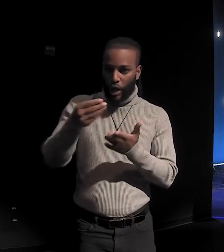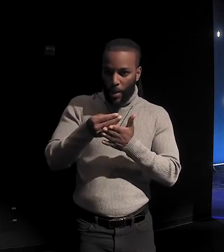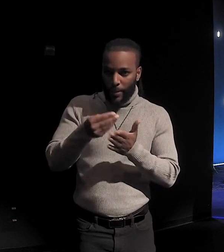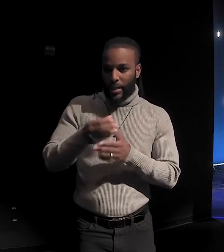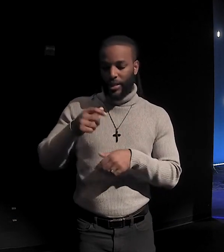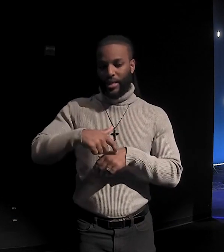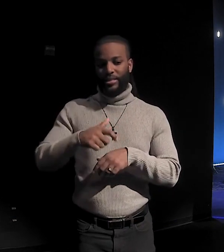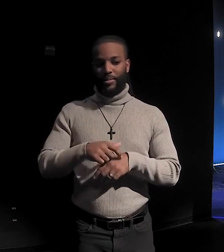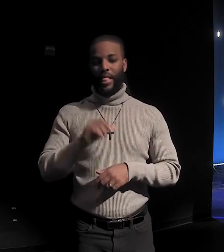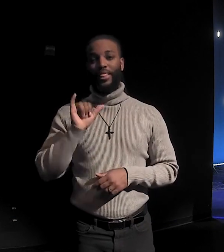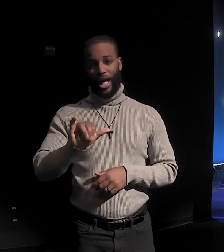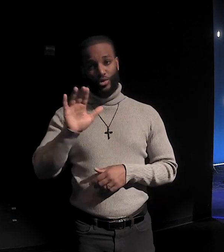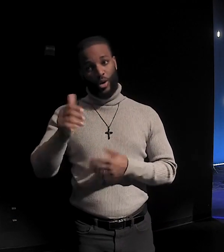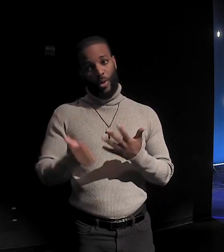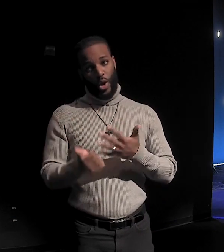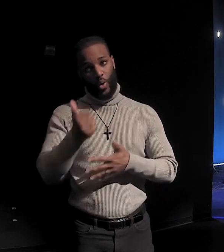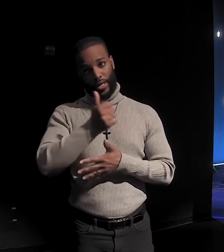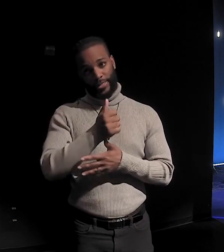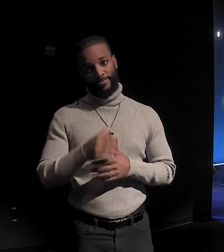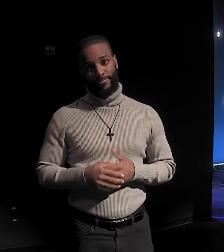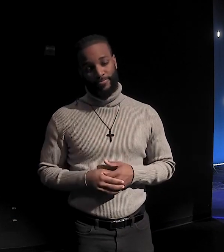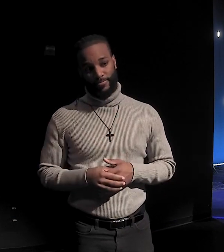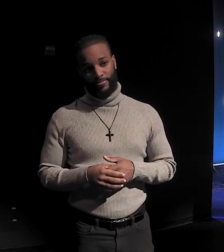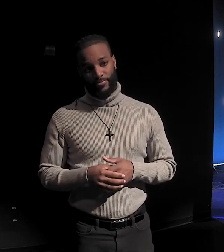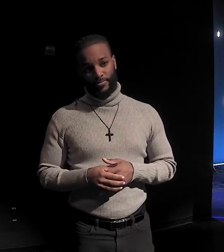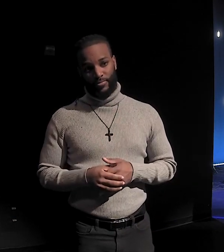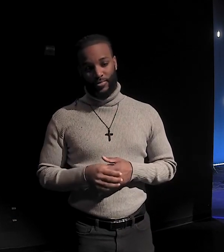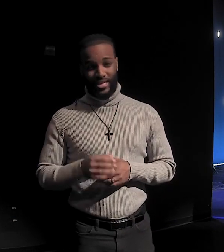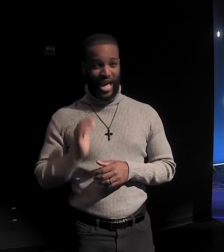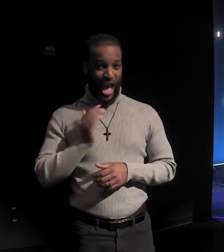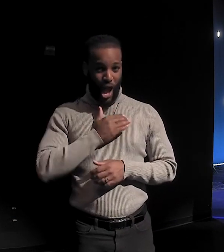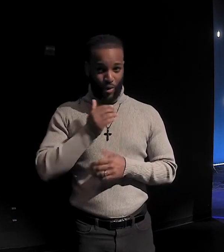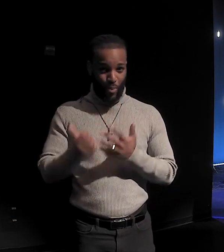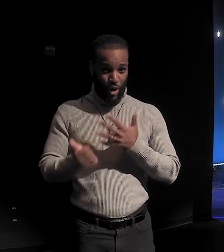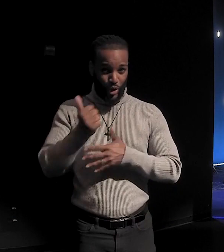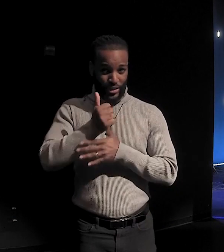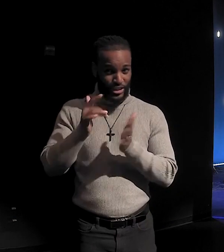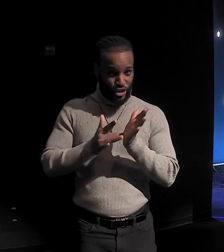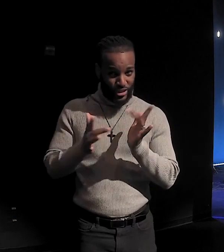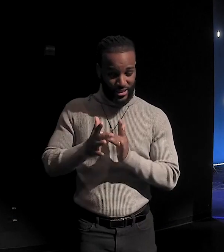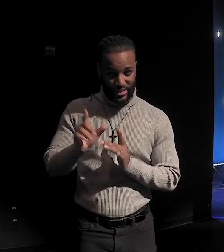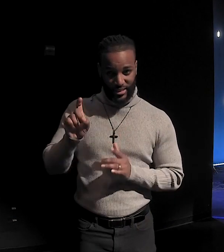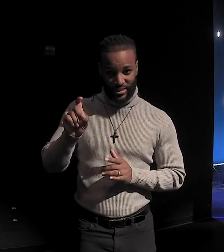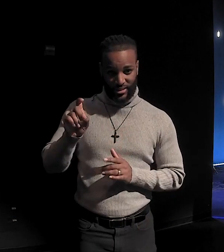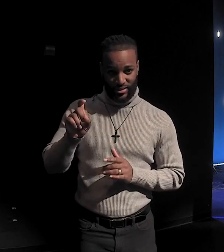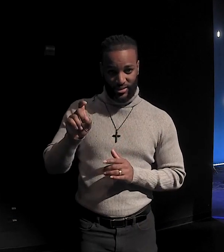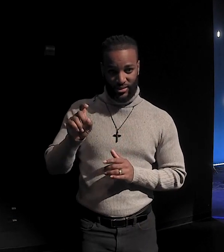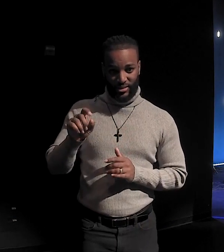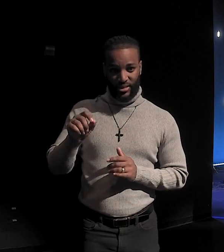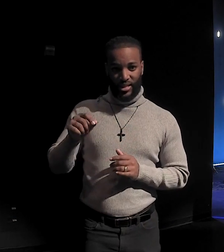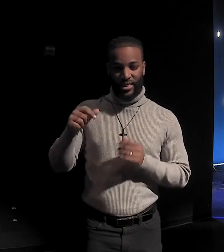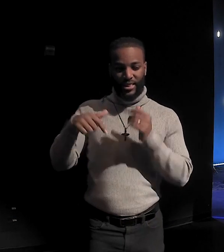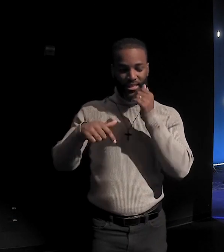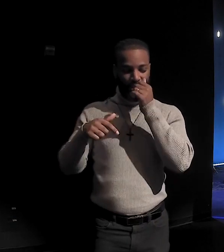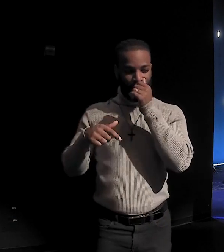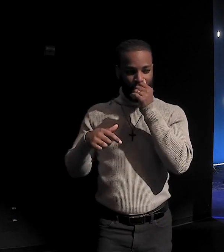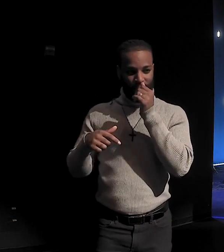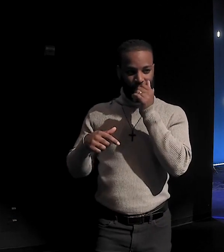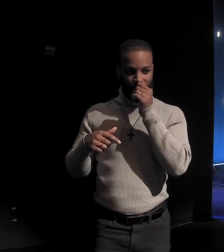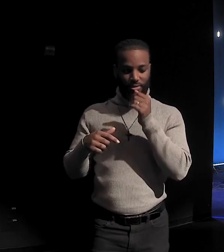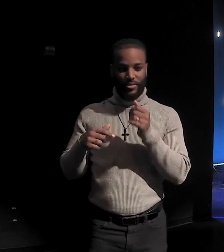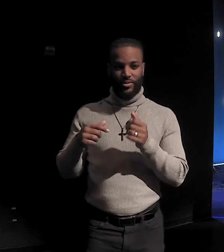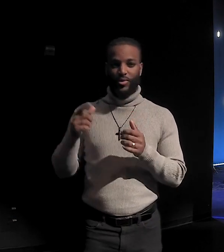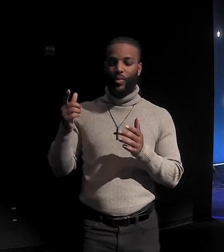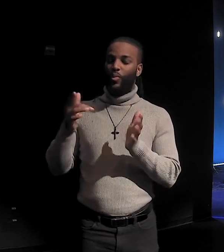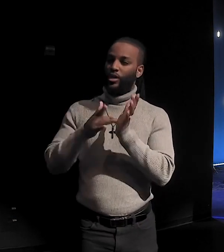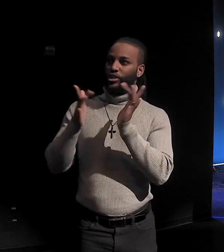time, and you go, that's what your priority is. Is our priority Jesus? This is what's being